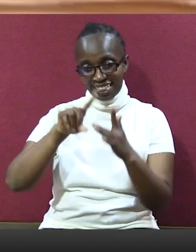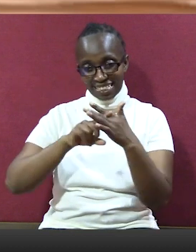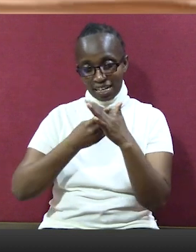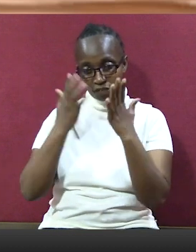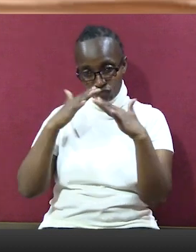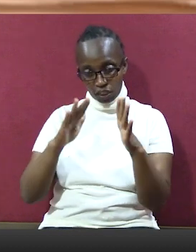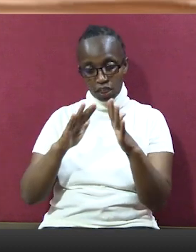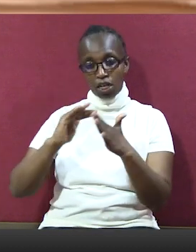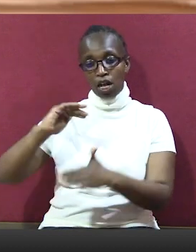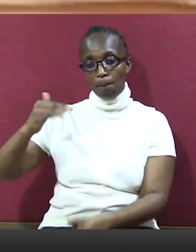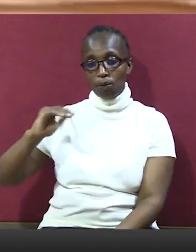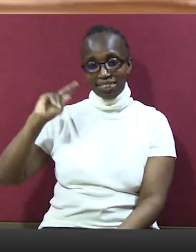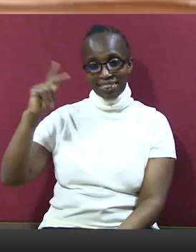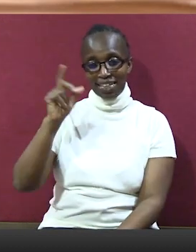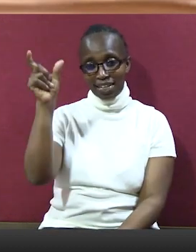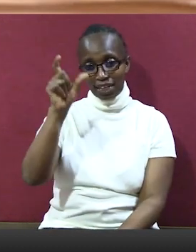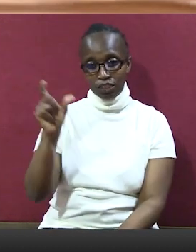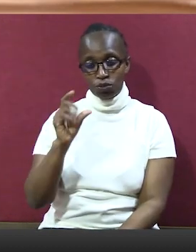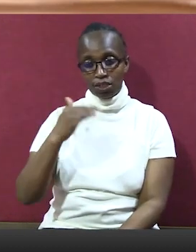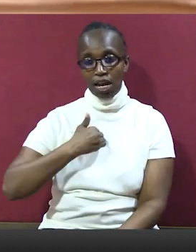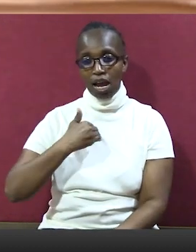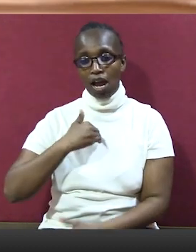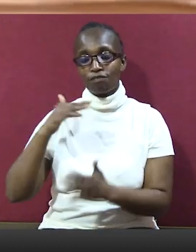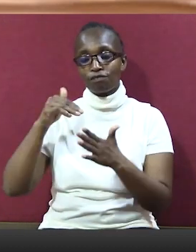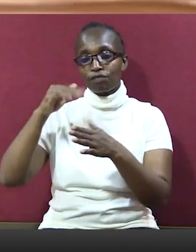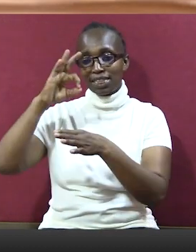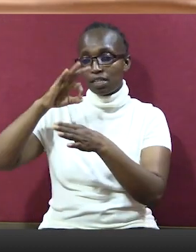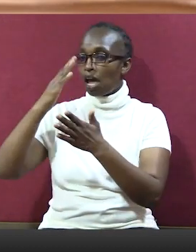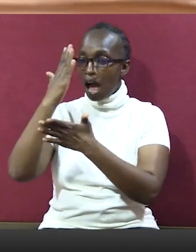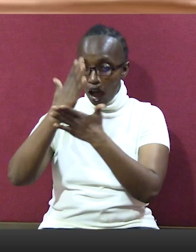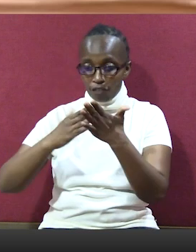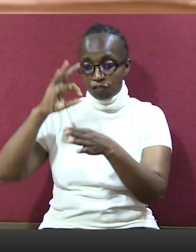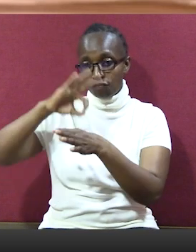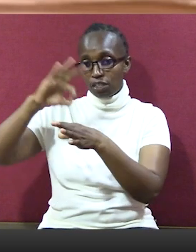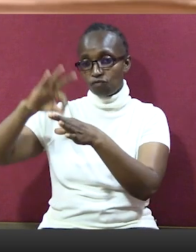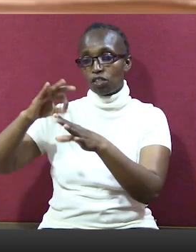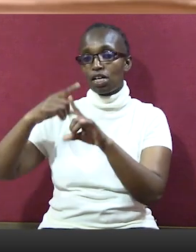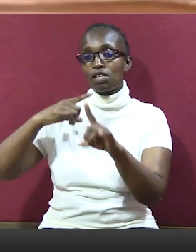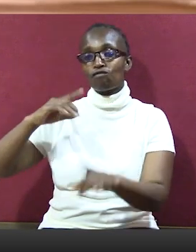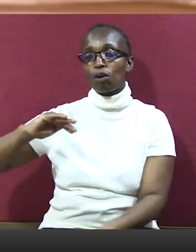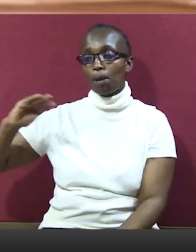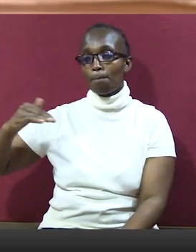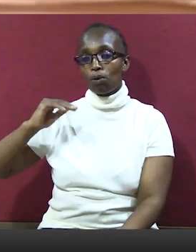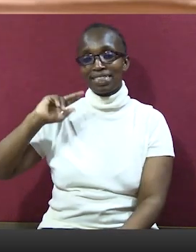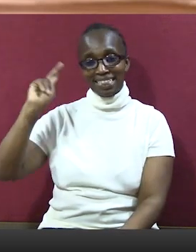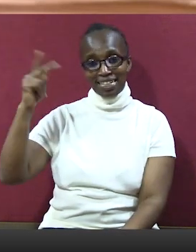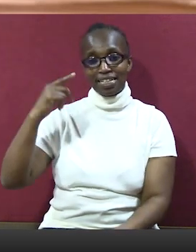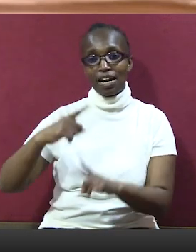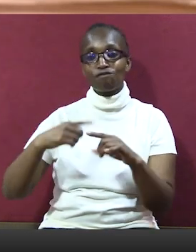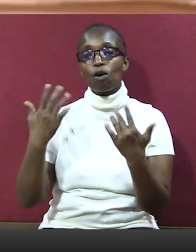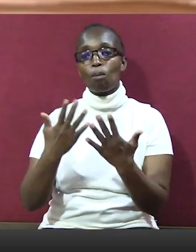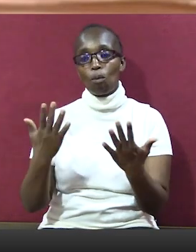Mount Kenya region, and that includes Nairobi because half of the voters in Nairobi are from Mount Kenya region, our